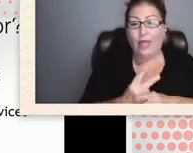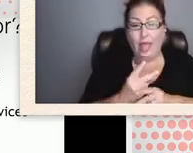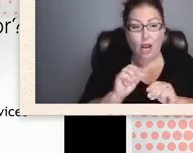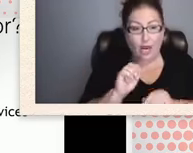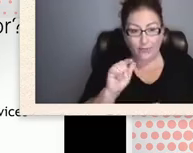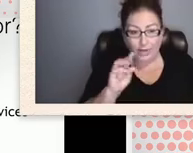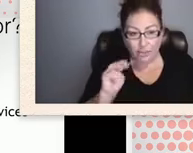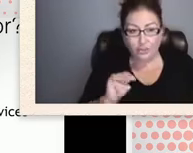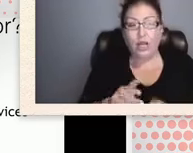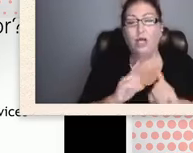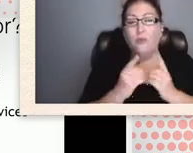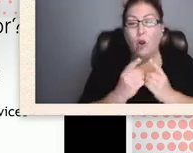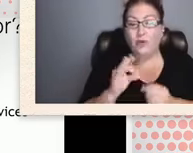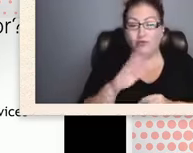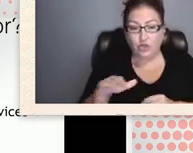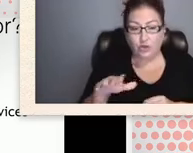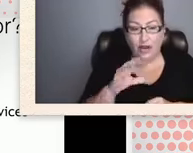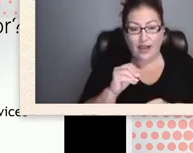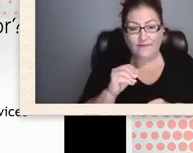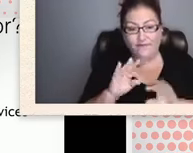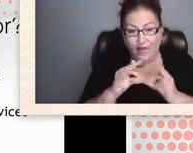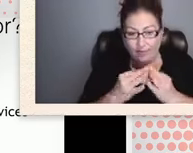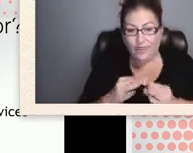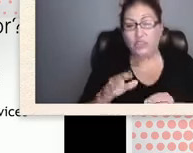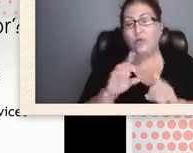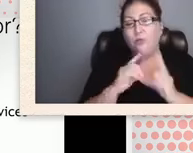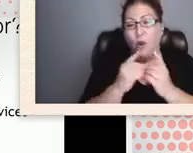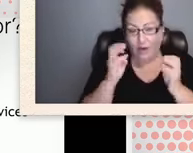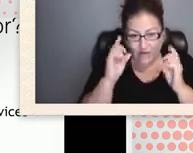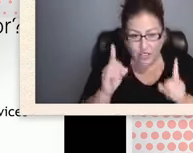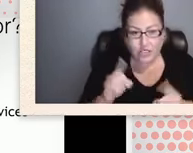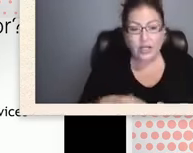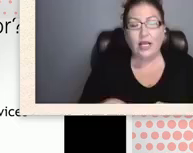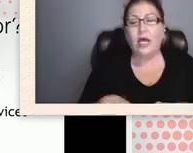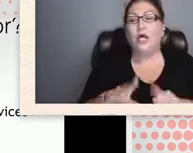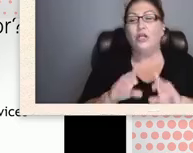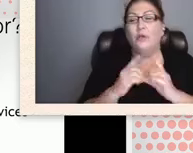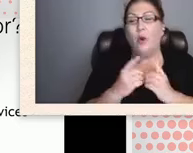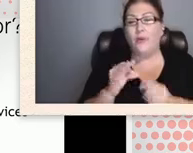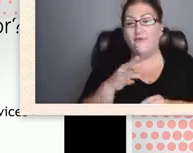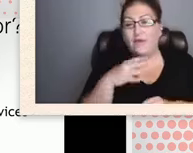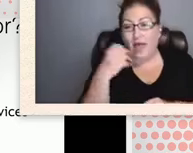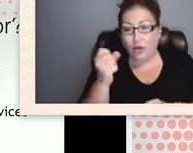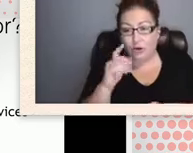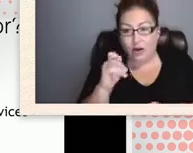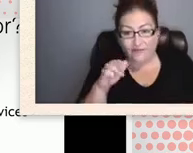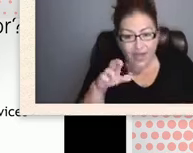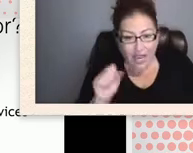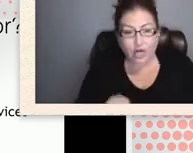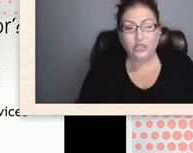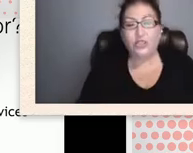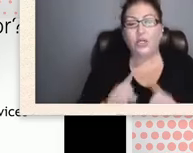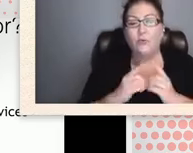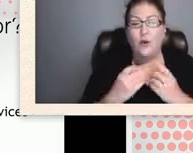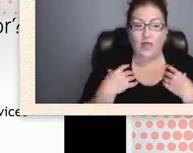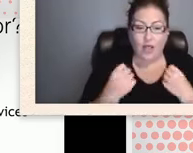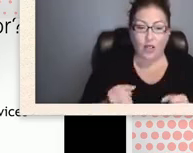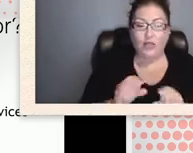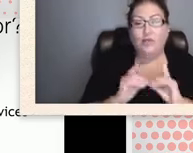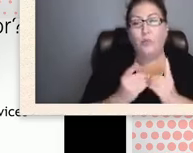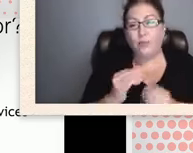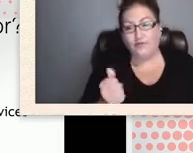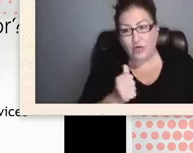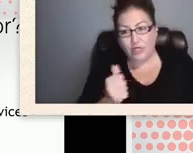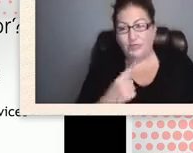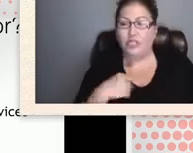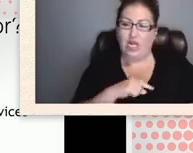and Families, Department of Education, Department of Elder Affairs, Department of Health, Transportation, as well as our agency.